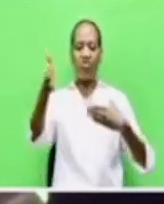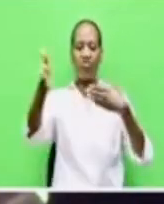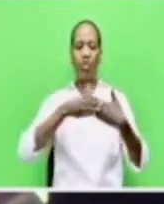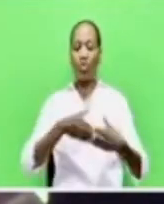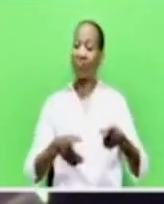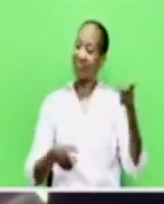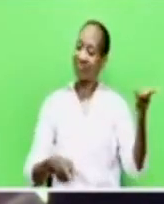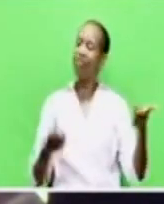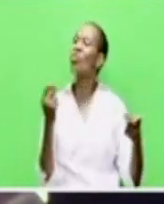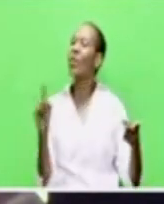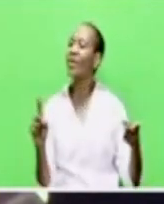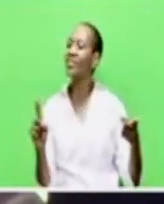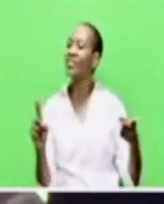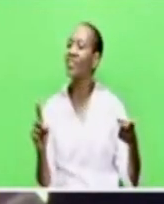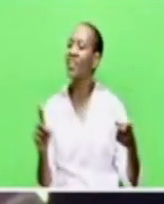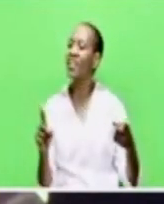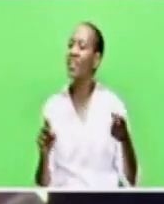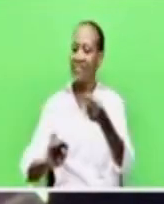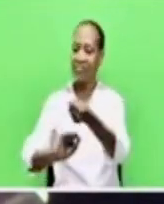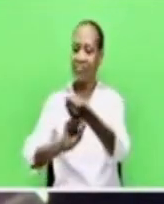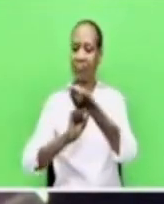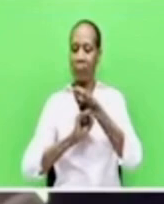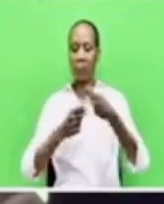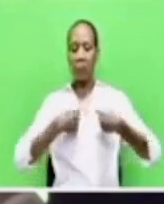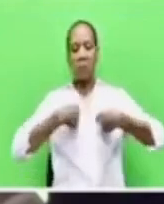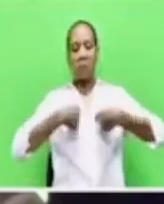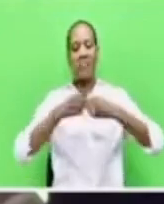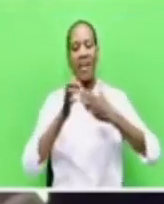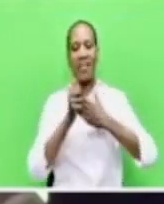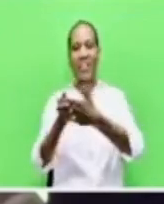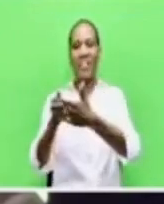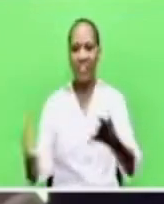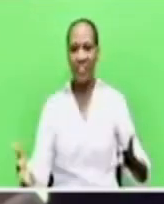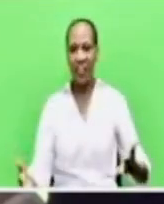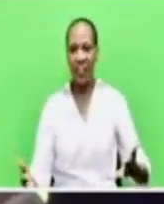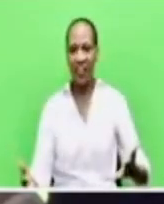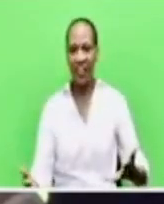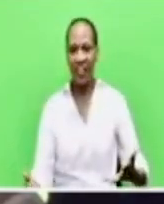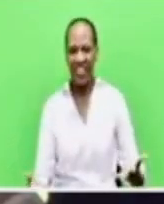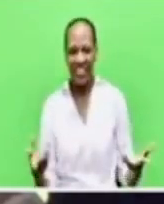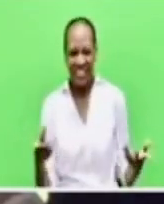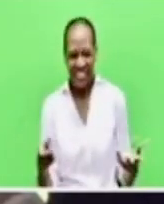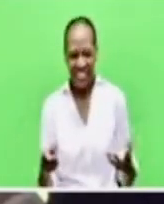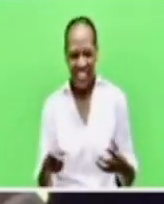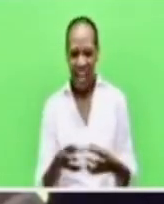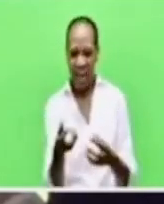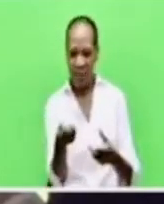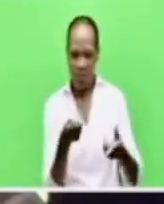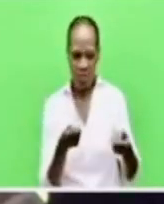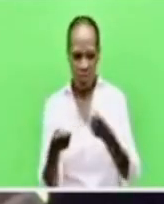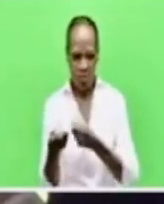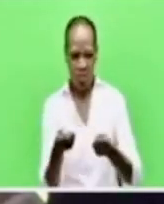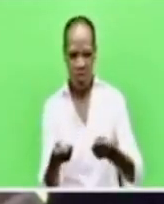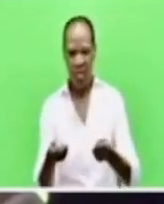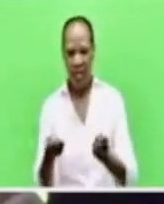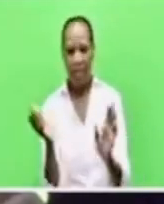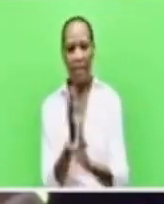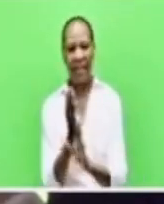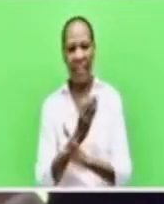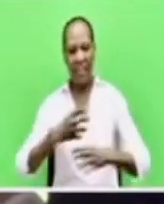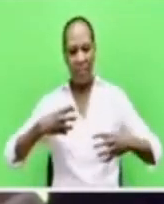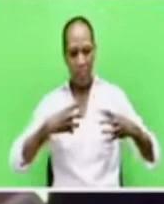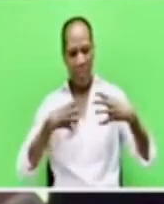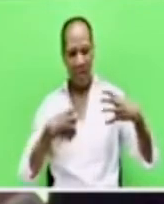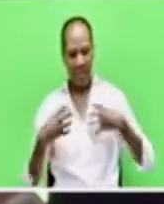They closed. I'm in charge. I've got you by scrotum. There's nothing you can do,